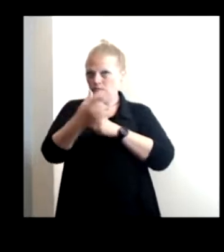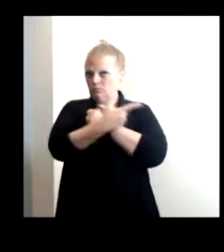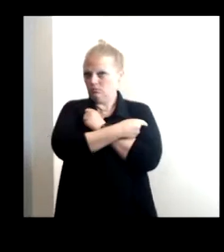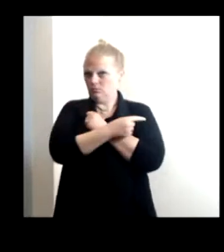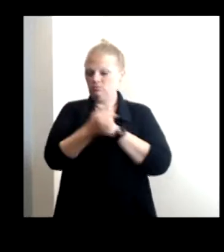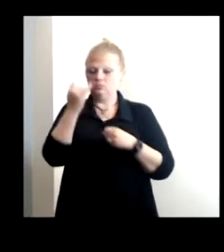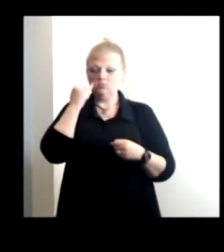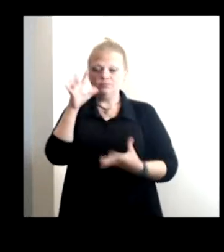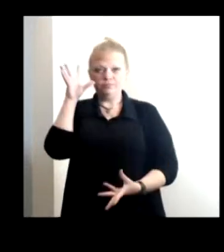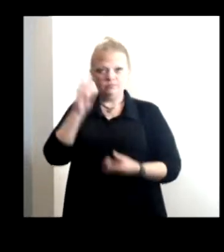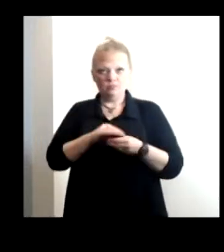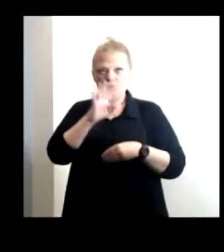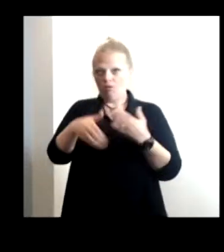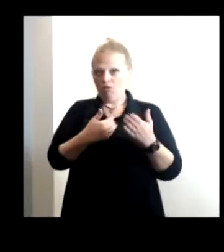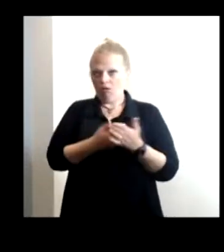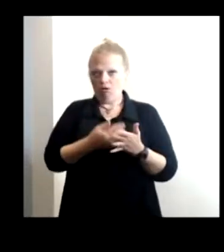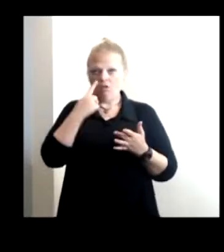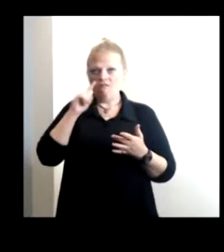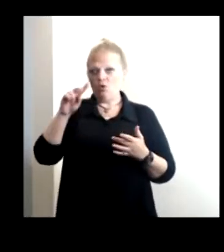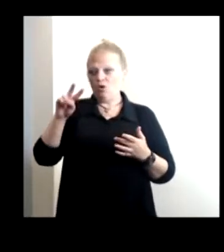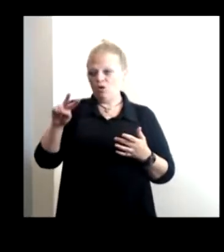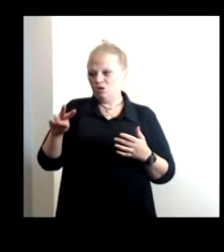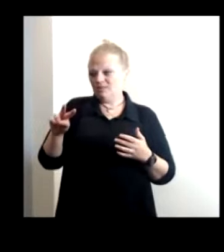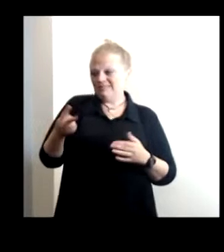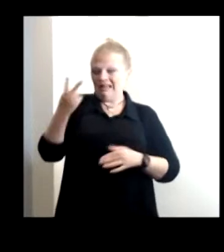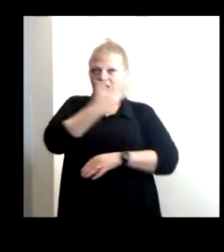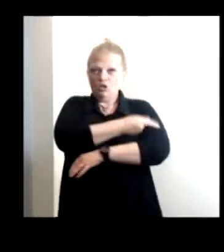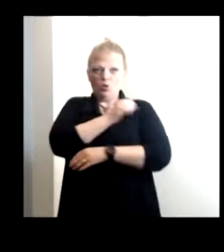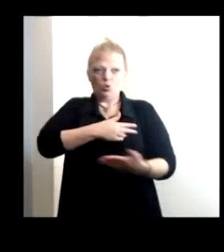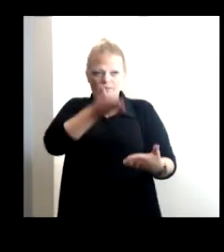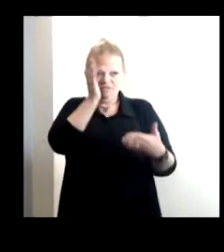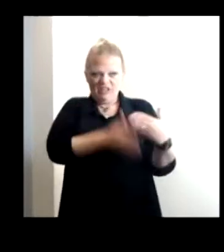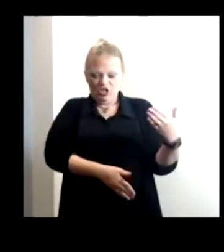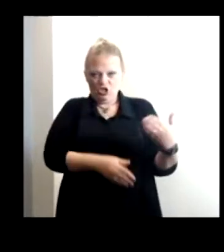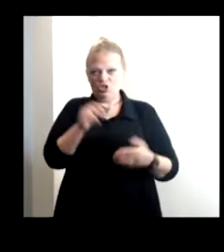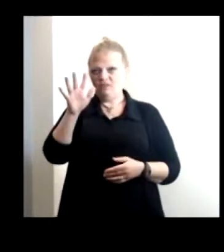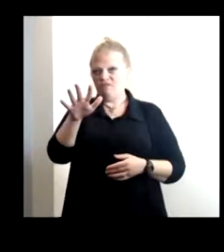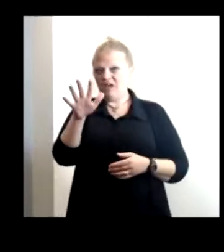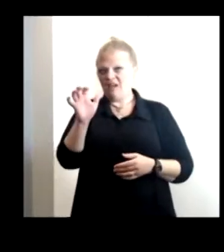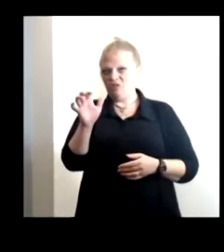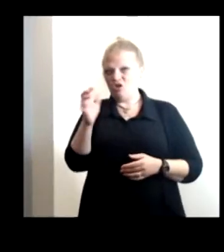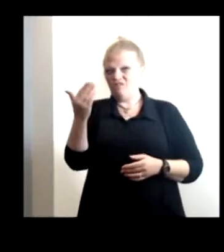all residents receiving a second dose or a completed vaccine regimen, we're at